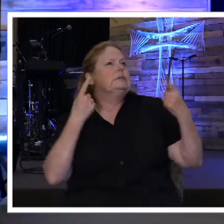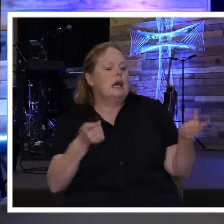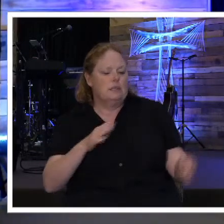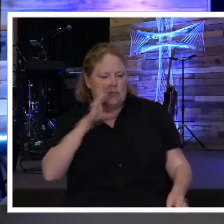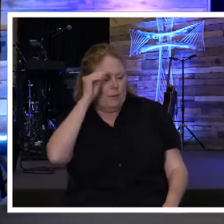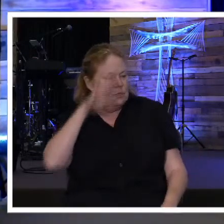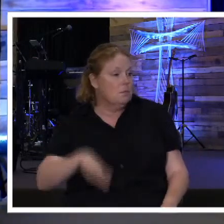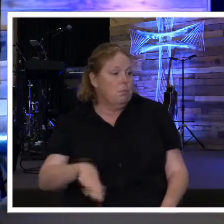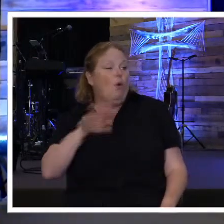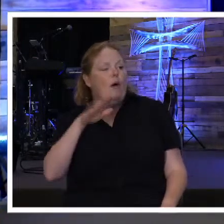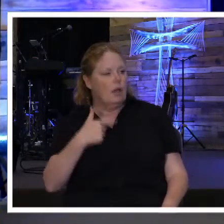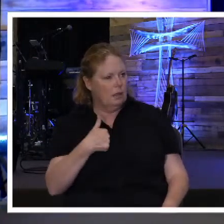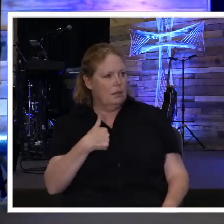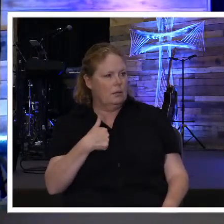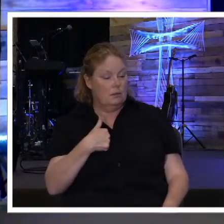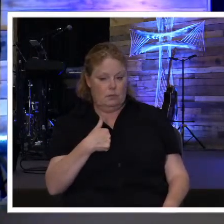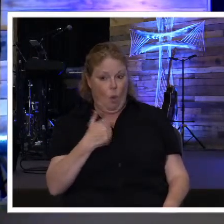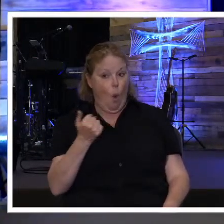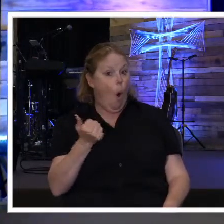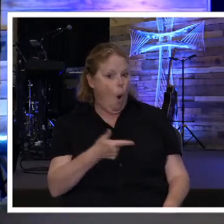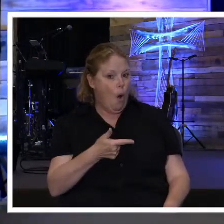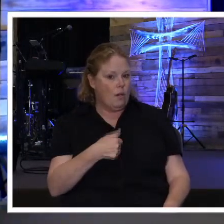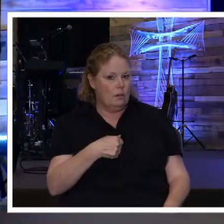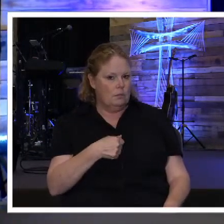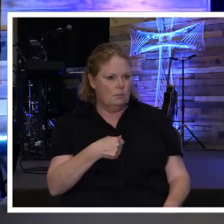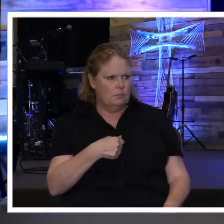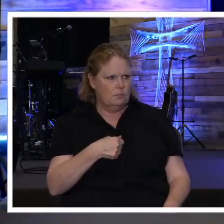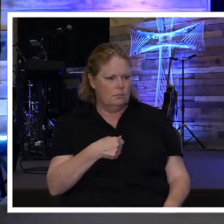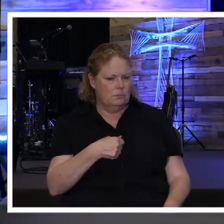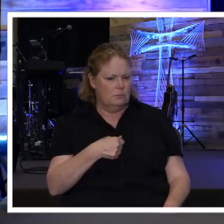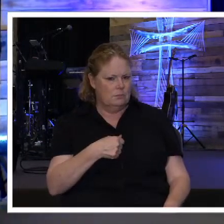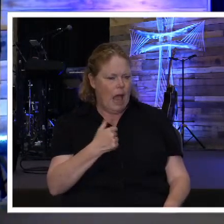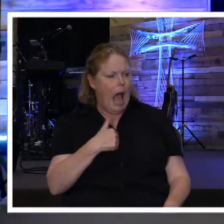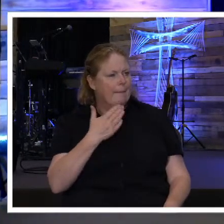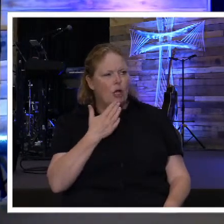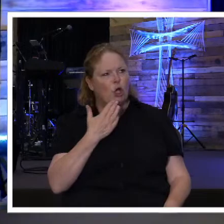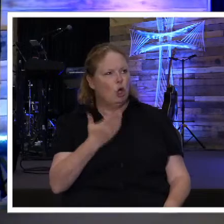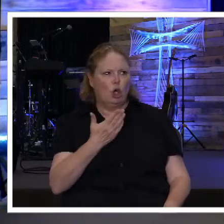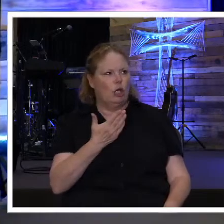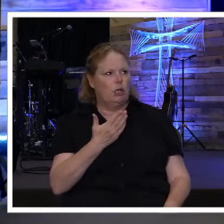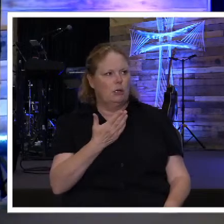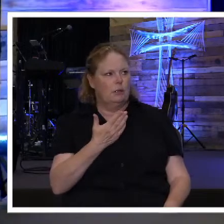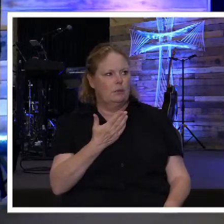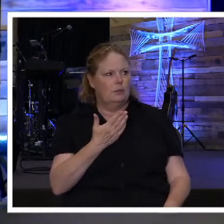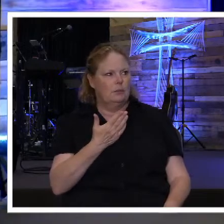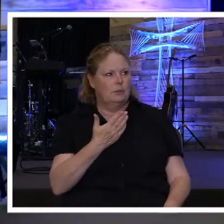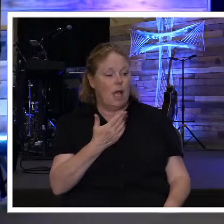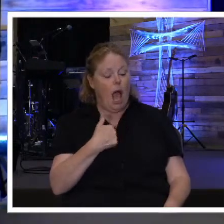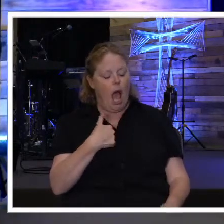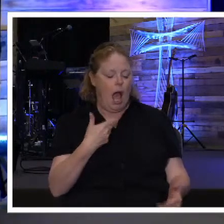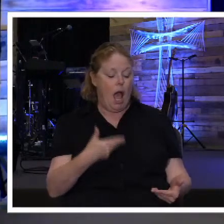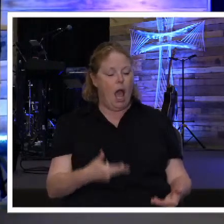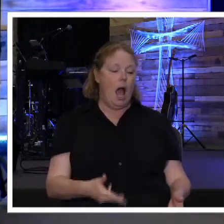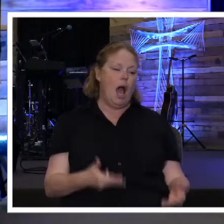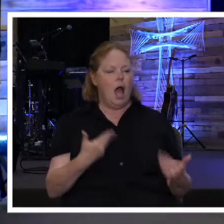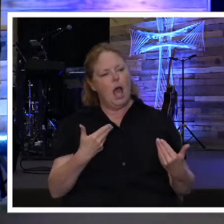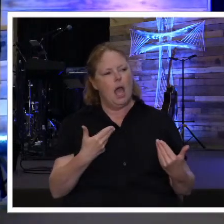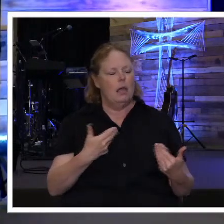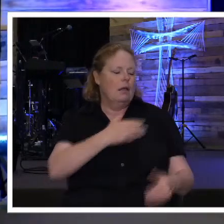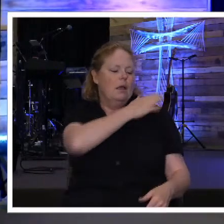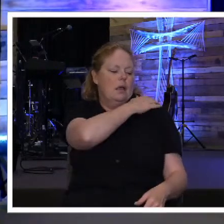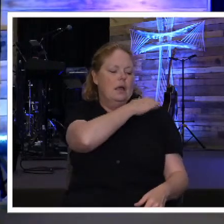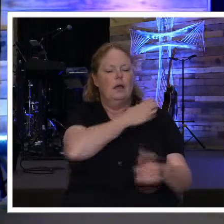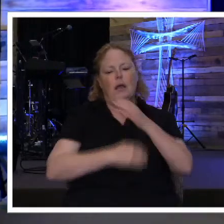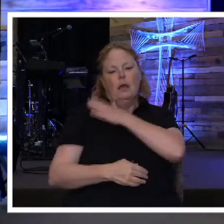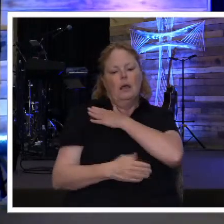all of these things that you just mentioned, I already do. I'm good. I